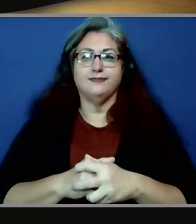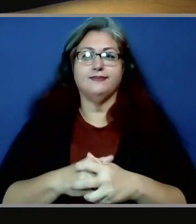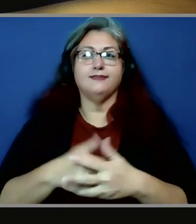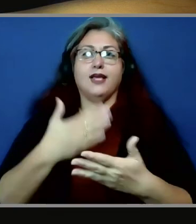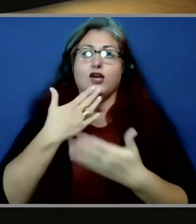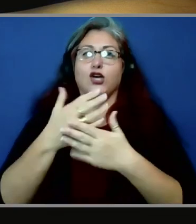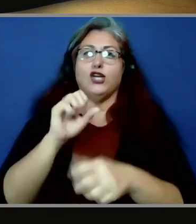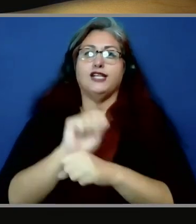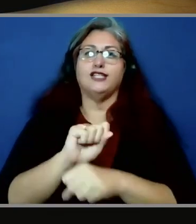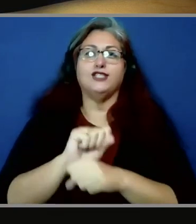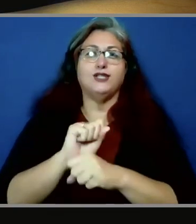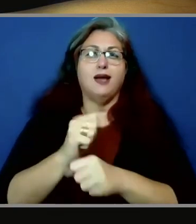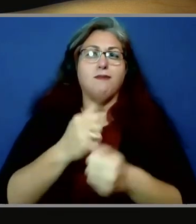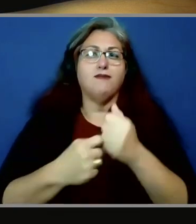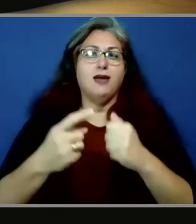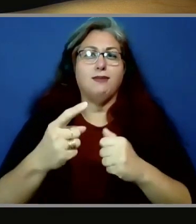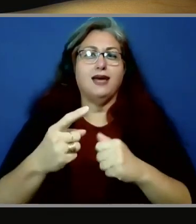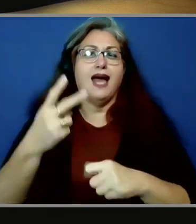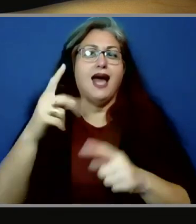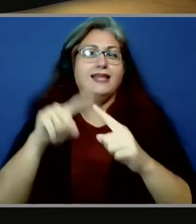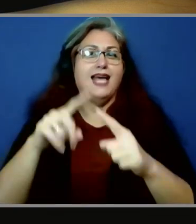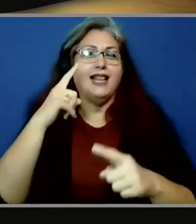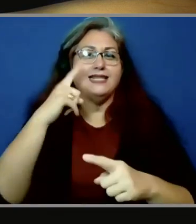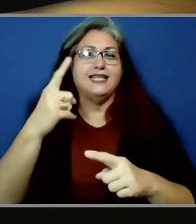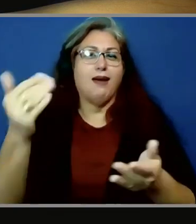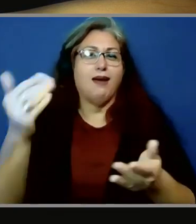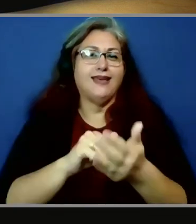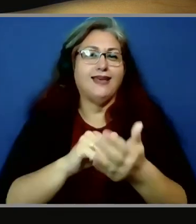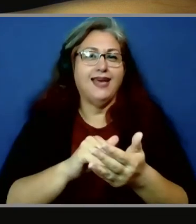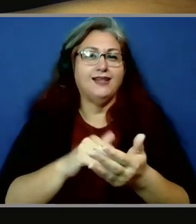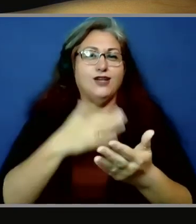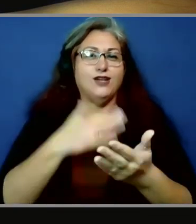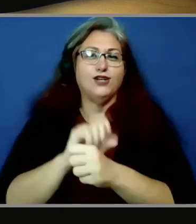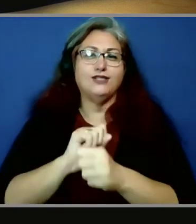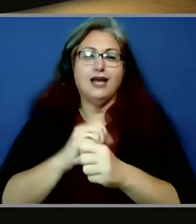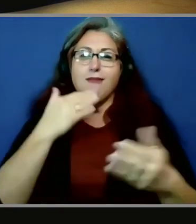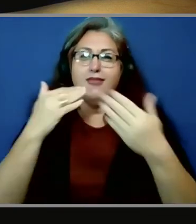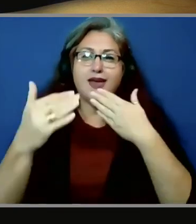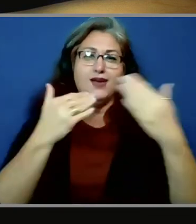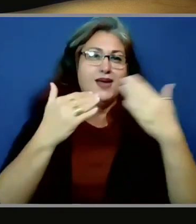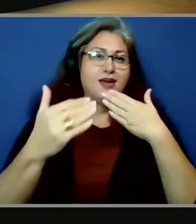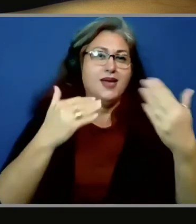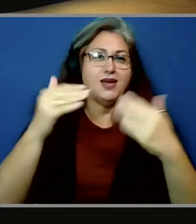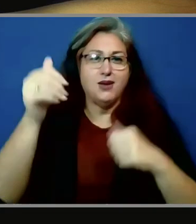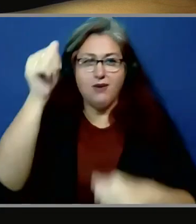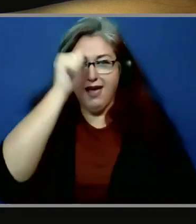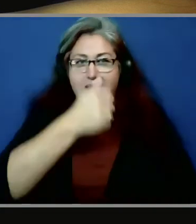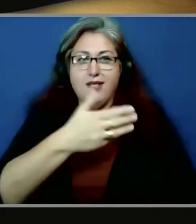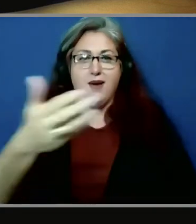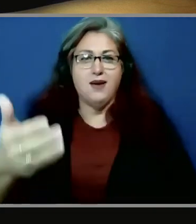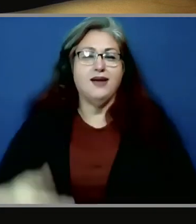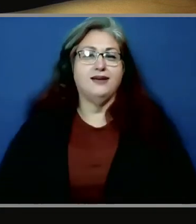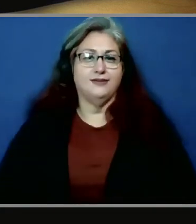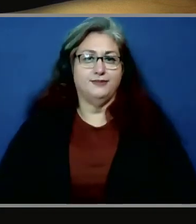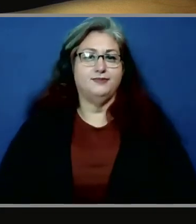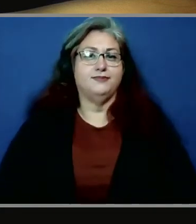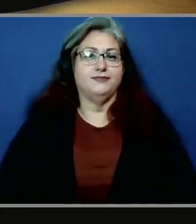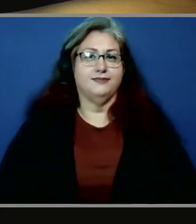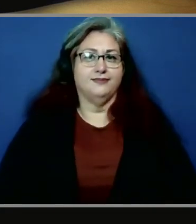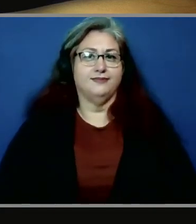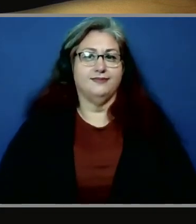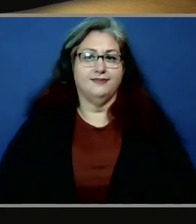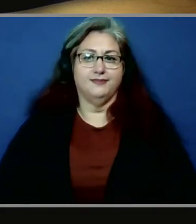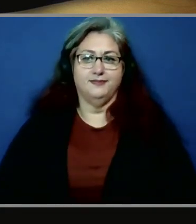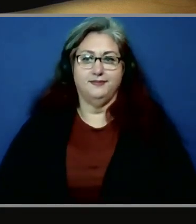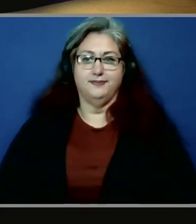job. Hello, everybody. Thank you, everyone. Great job. Thank you. Hello. Thank you. Thank Aloha. Have Alohilani and Ellen. Alohilani and